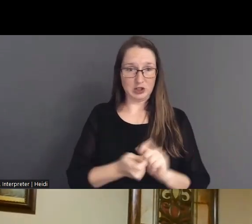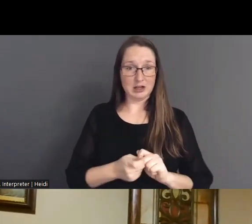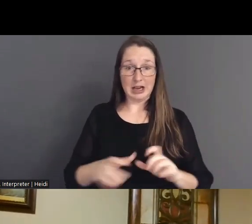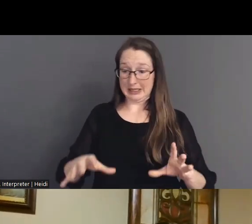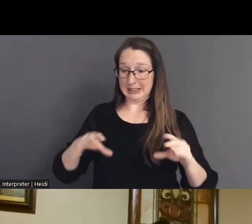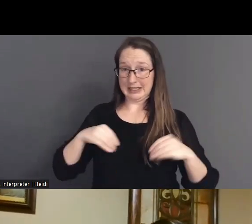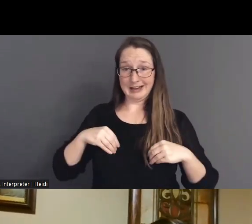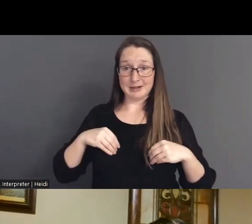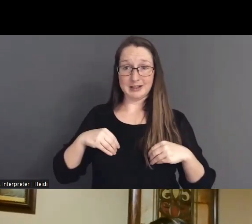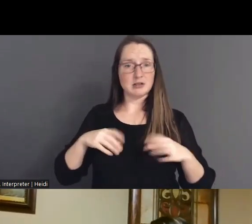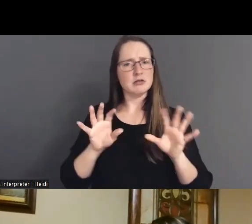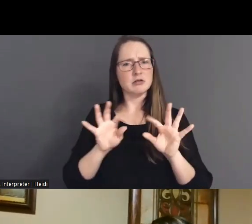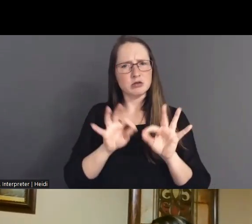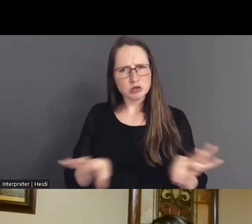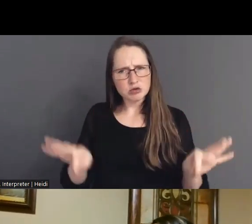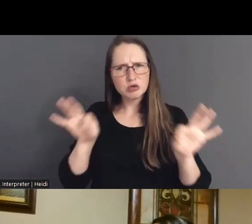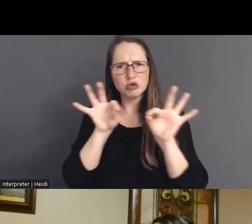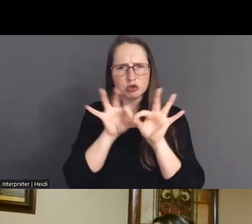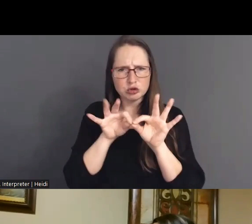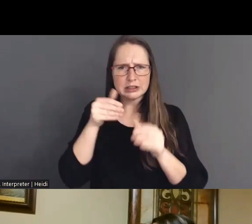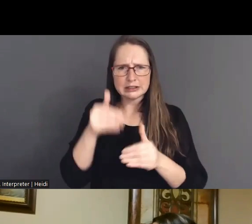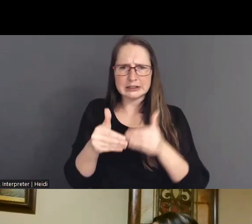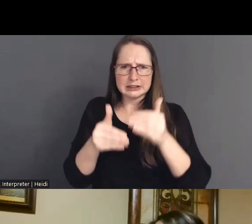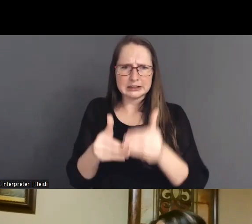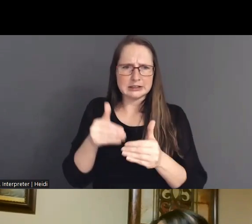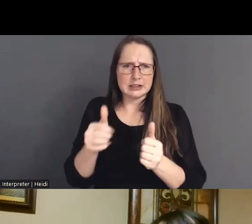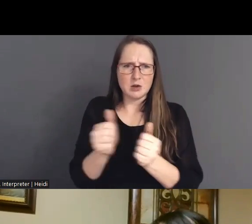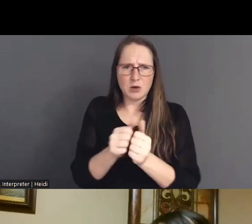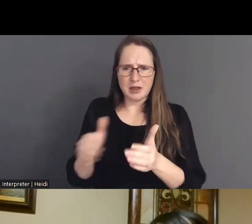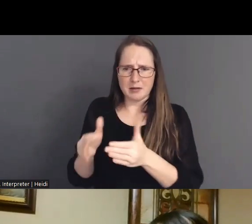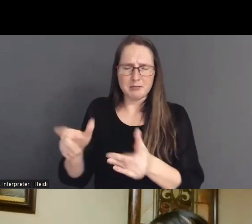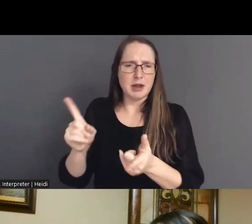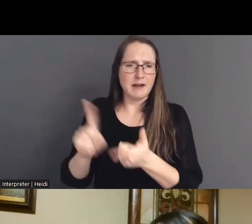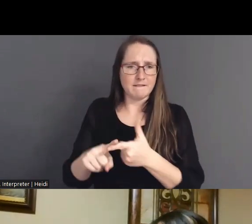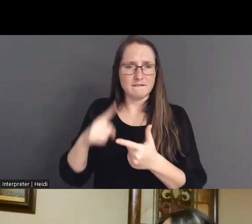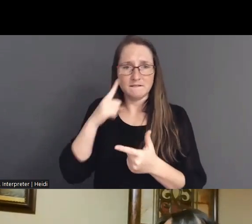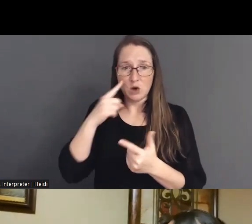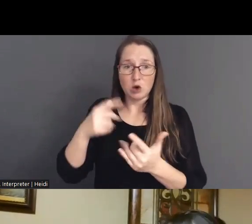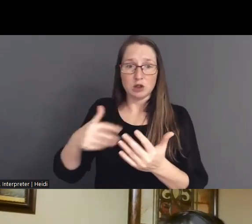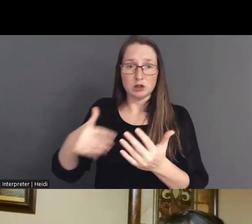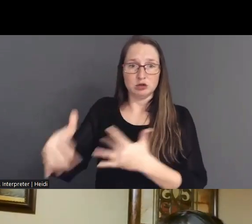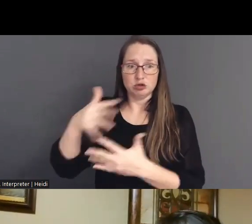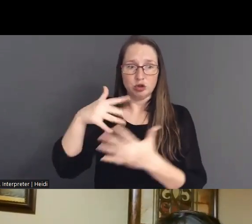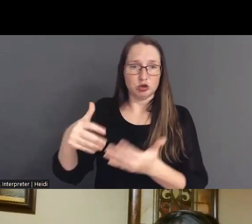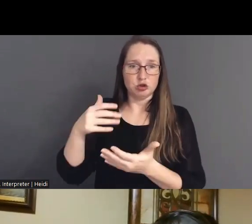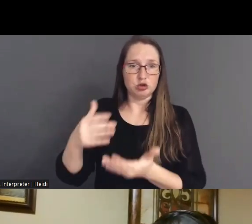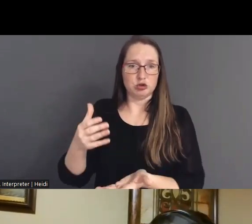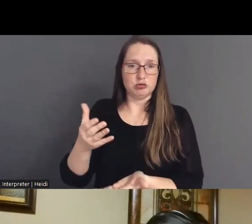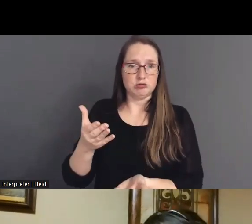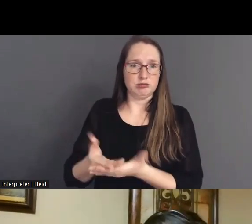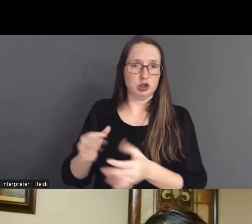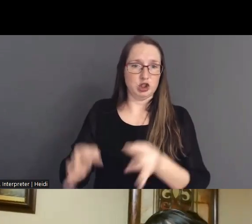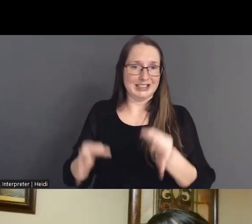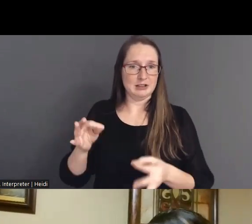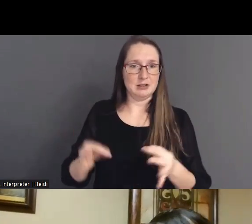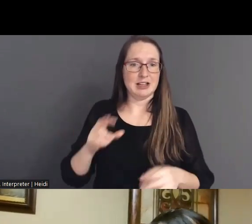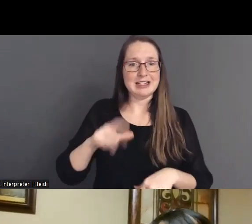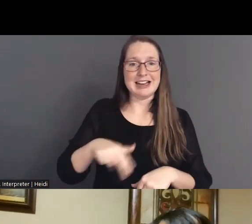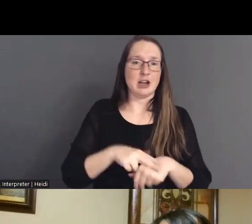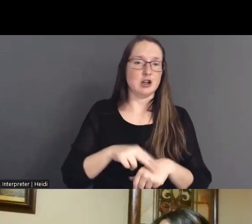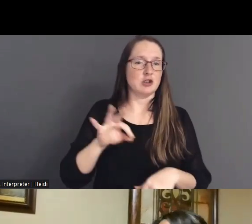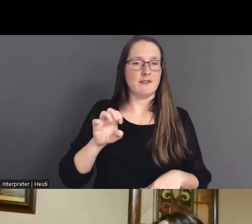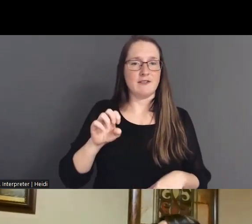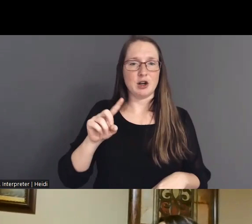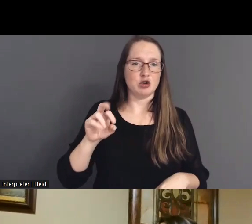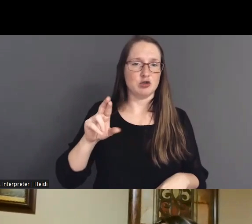acceptance is a crucial step on the path to social justice. National Federation of Families,